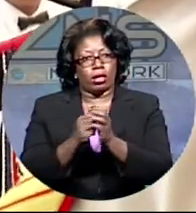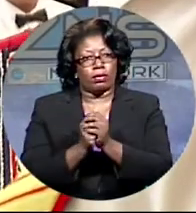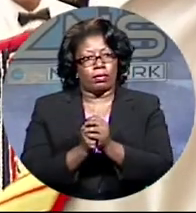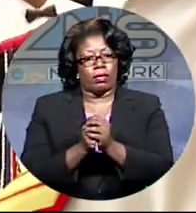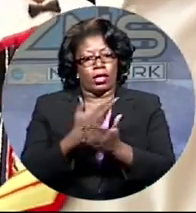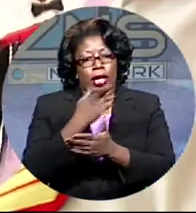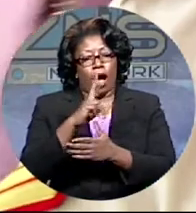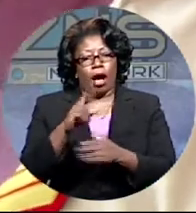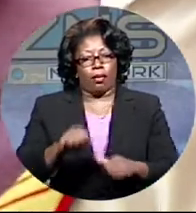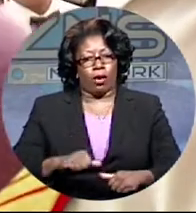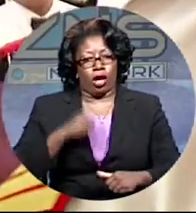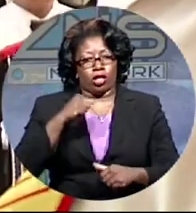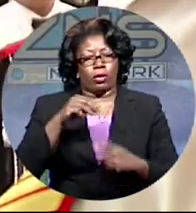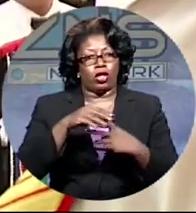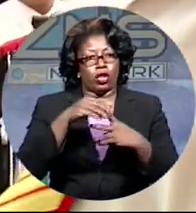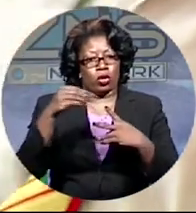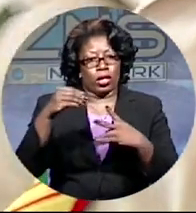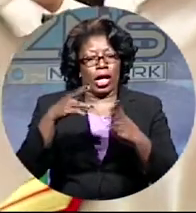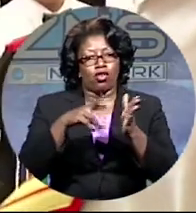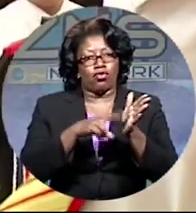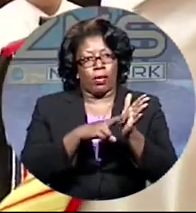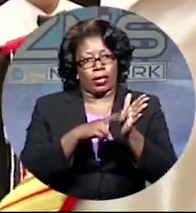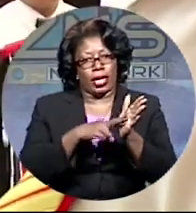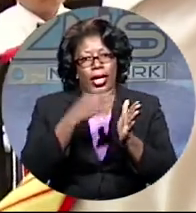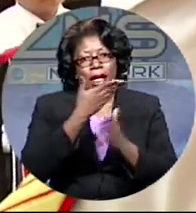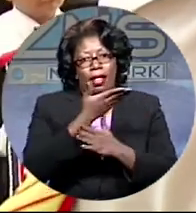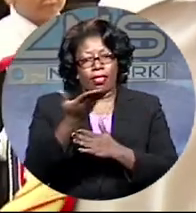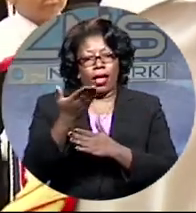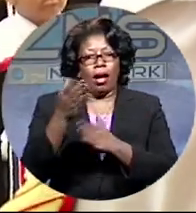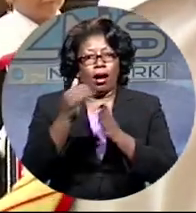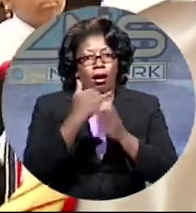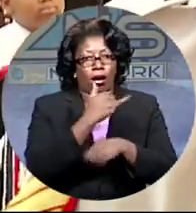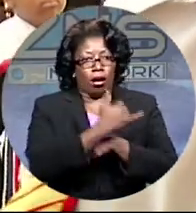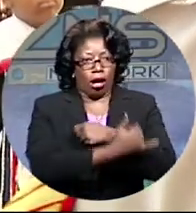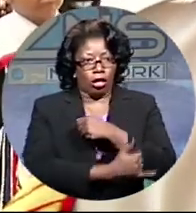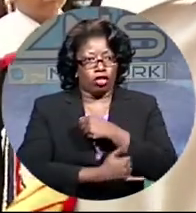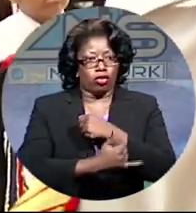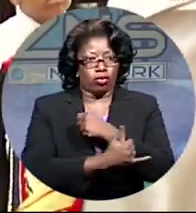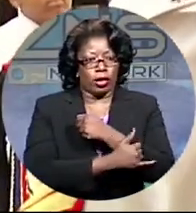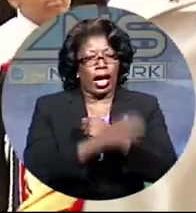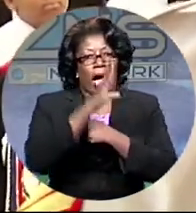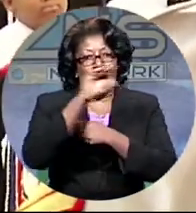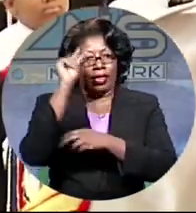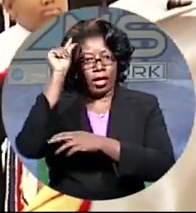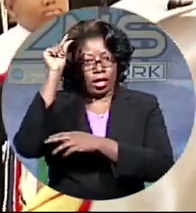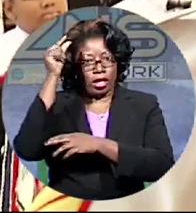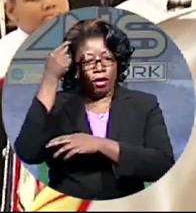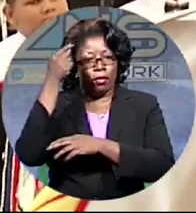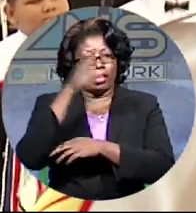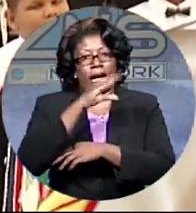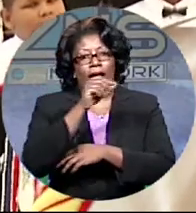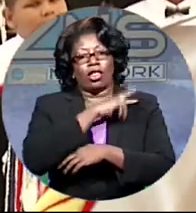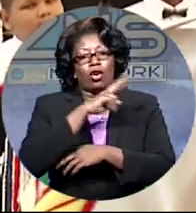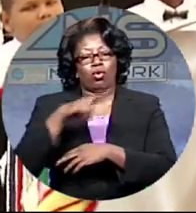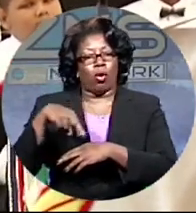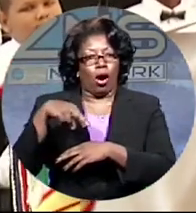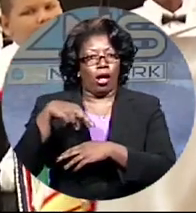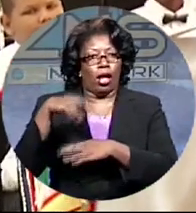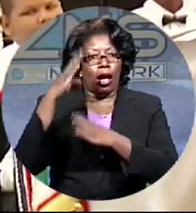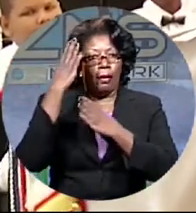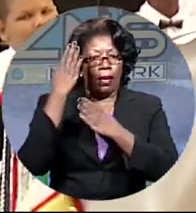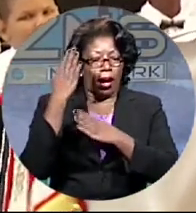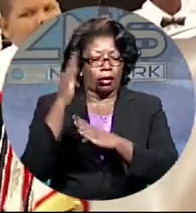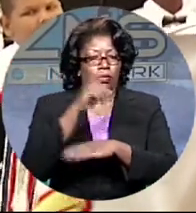to be chosen, extremely proud to represent their country, represent the government, represent the Royal Bahamas Police Force, represent their